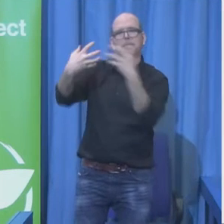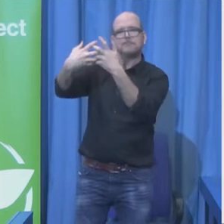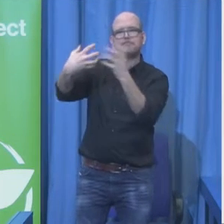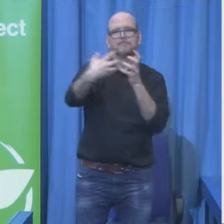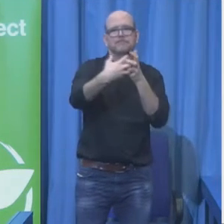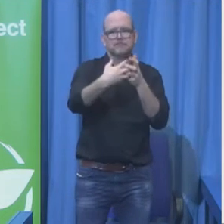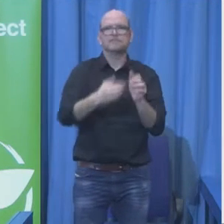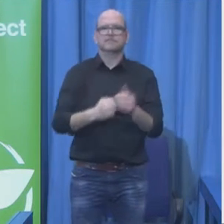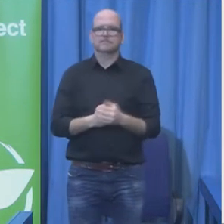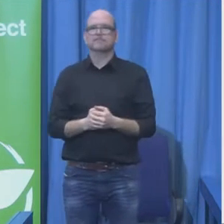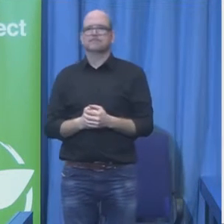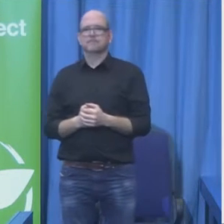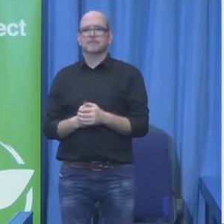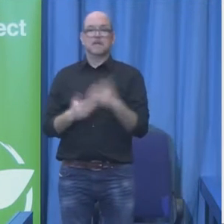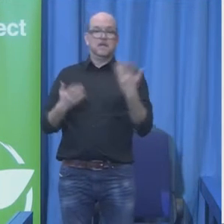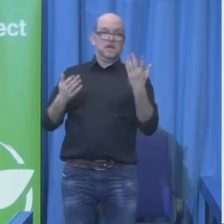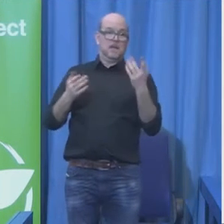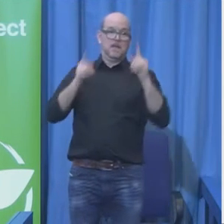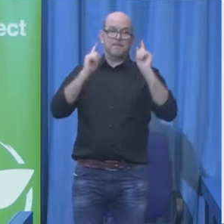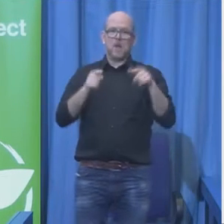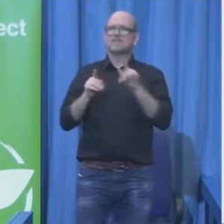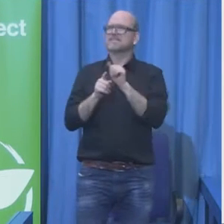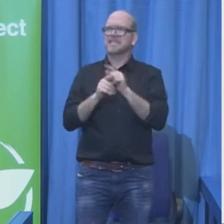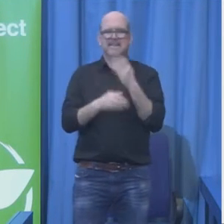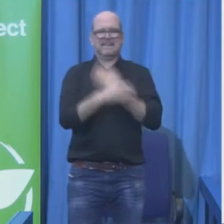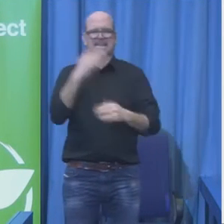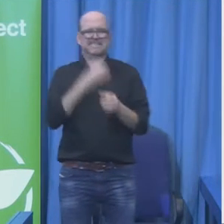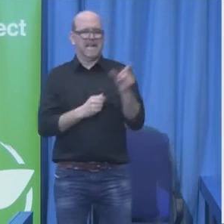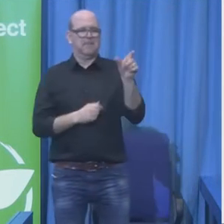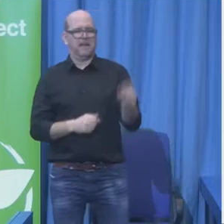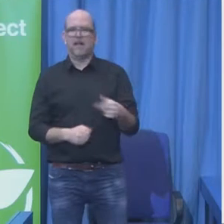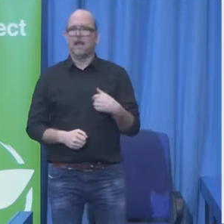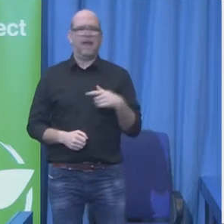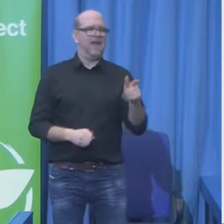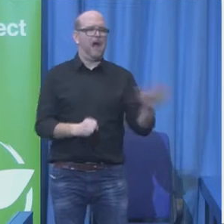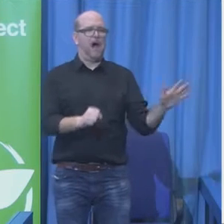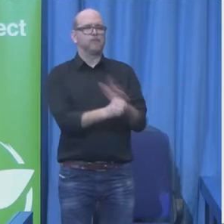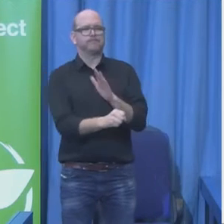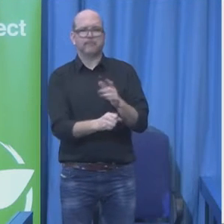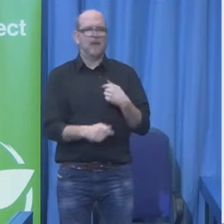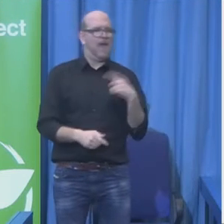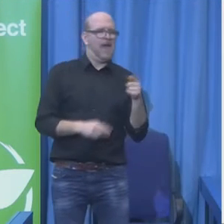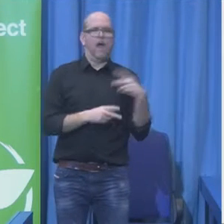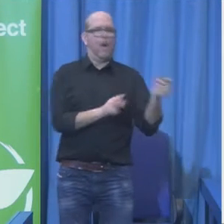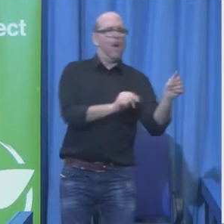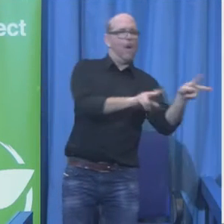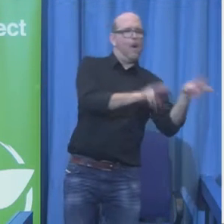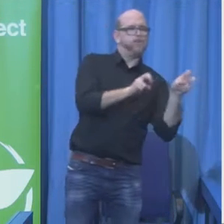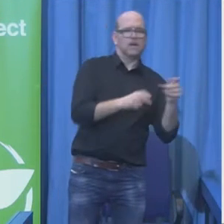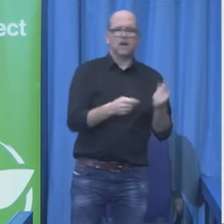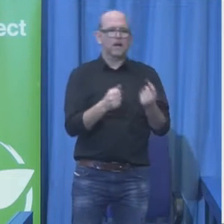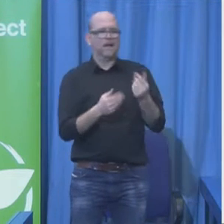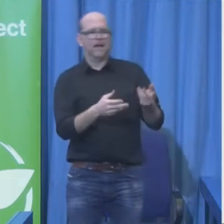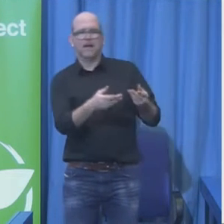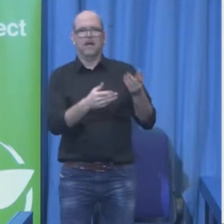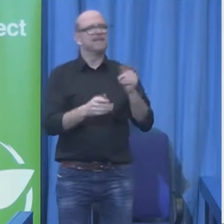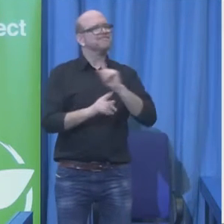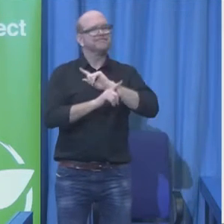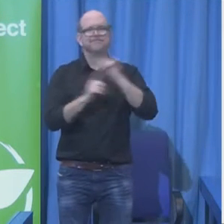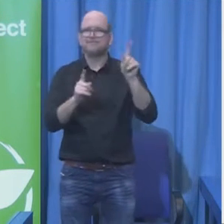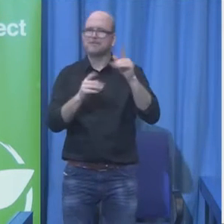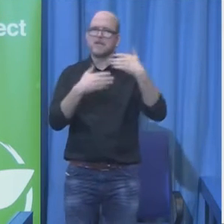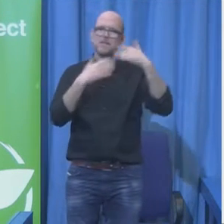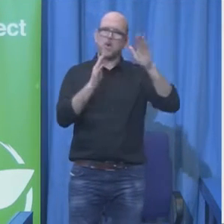further develop the existing body of work of the Council of Europe, bringing added value to the work done in other regional and international